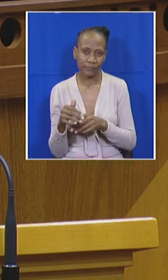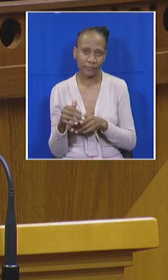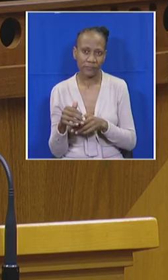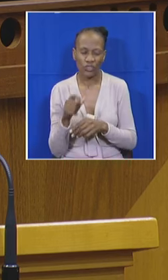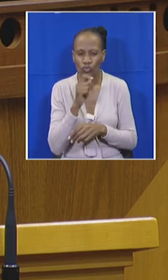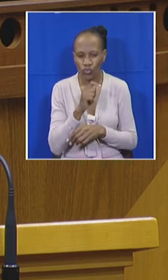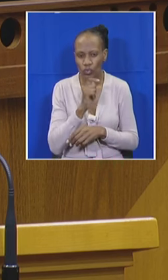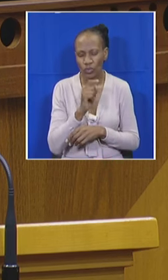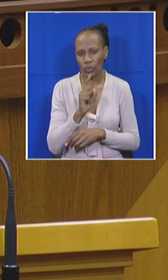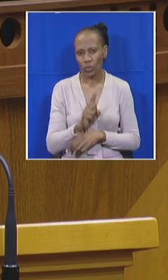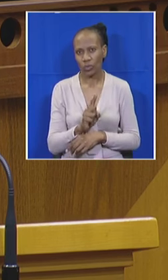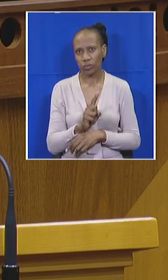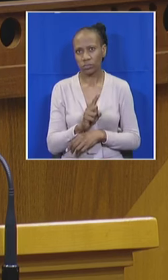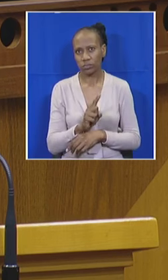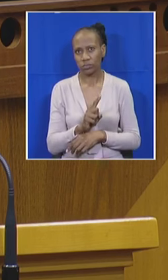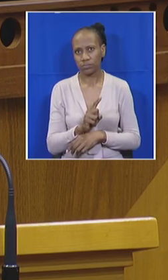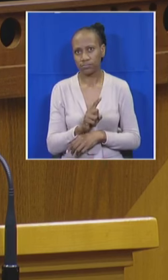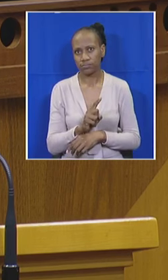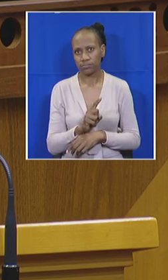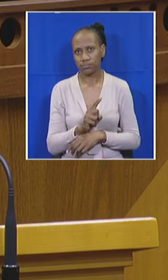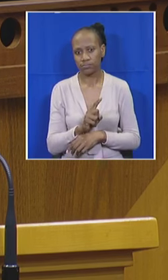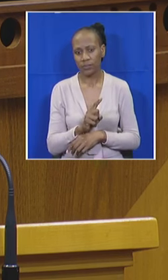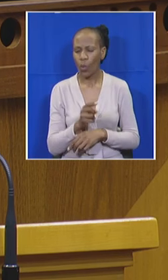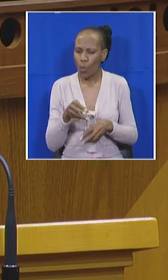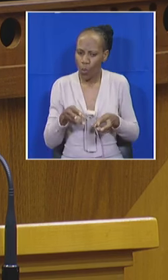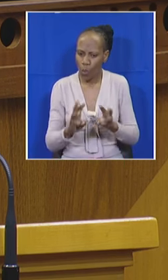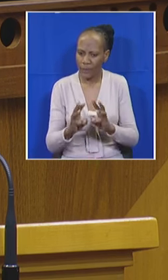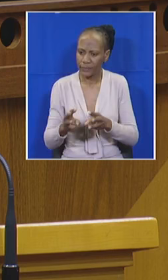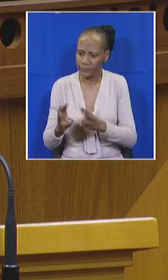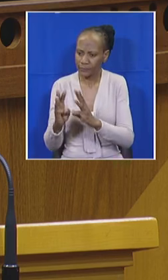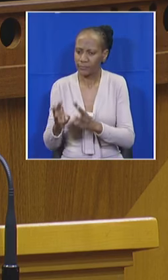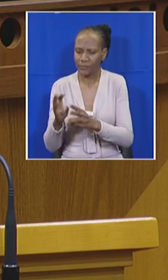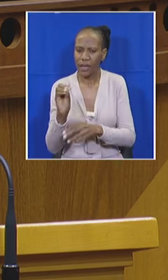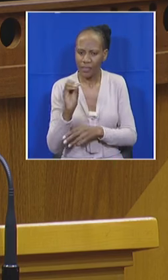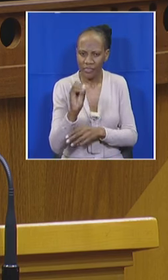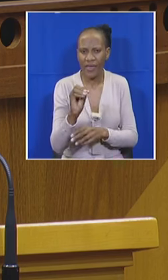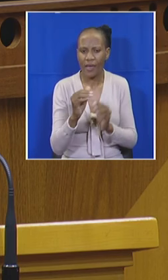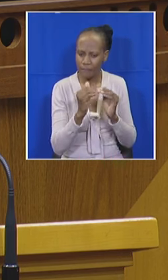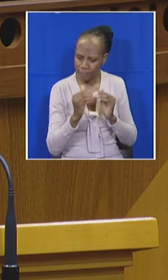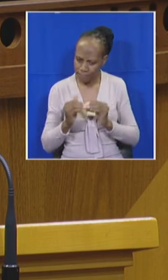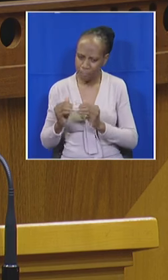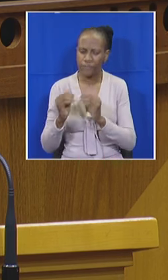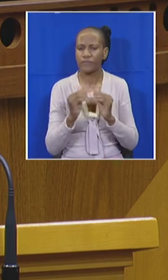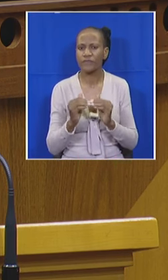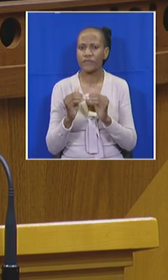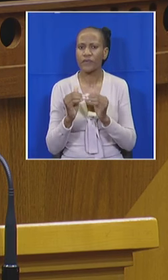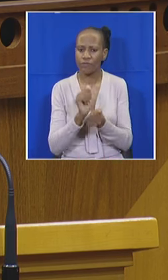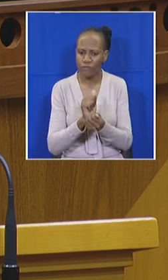use available democratic mechanisms to express